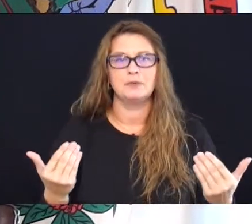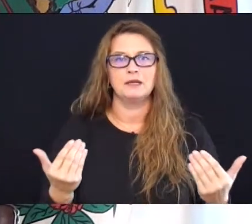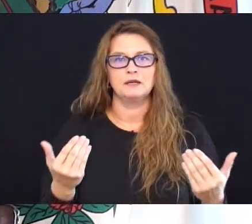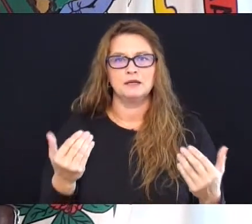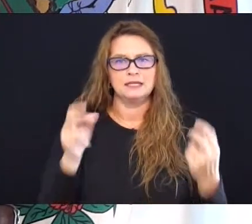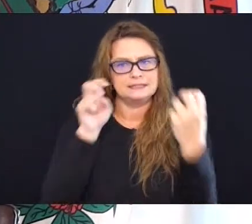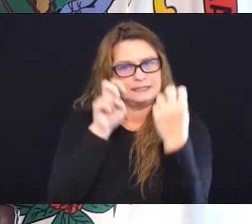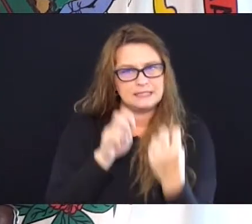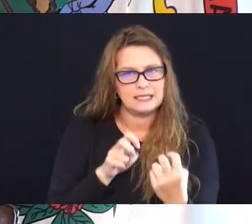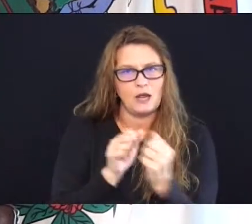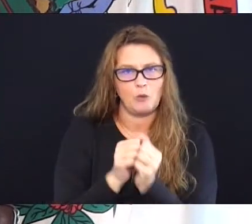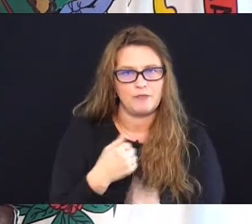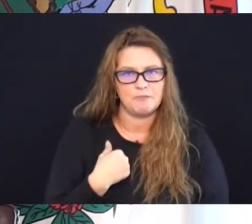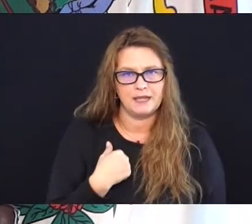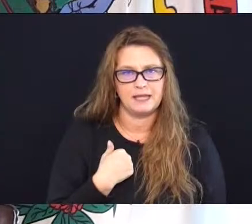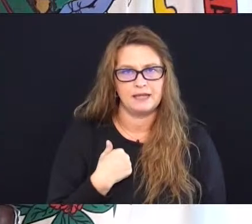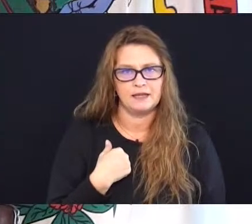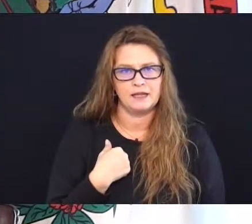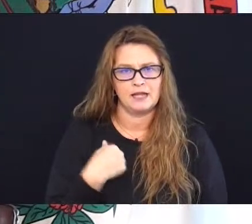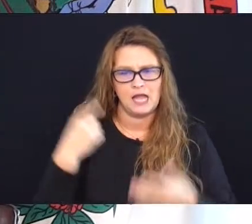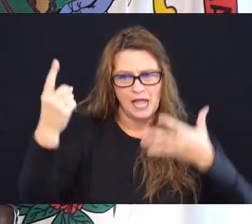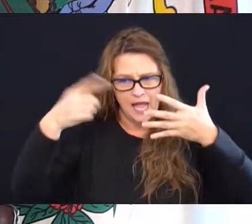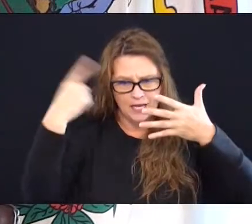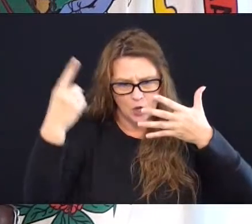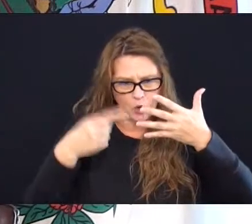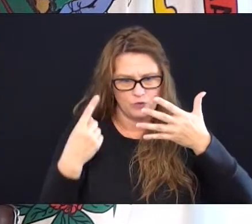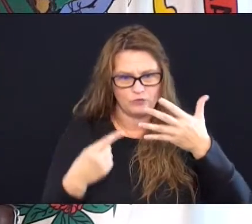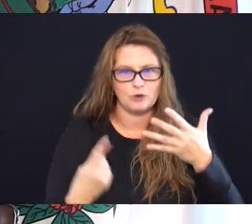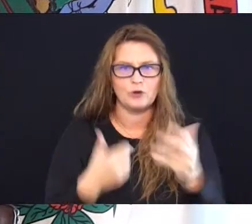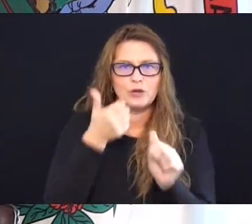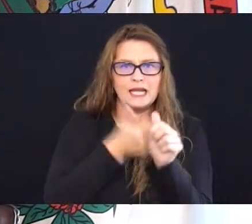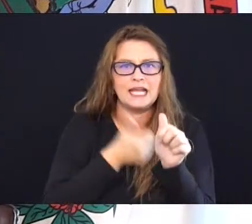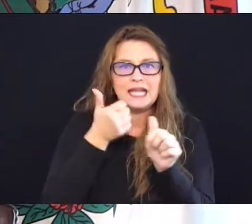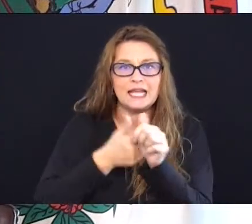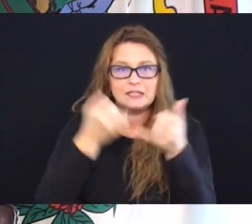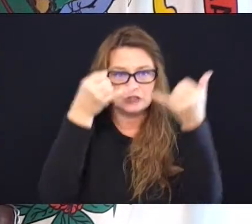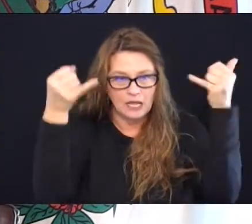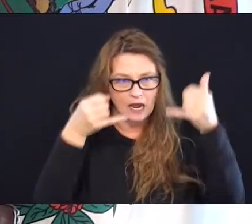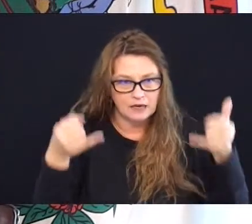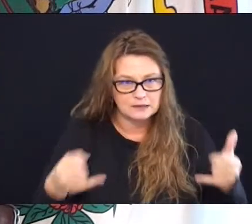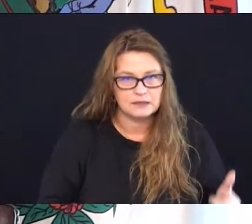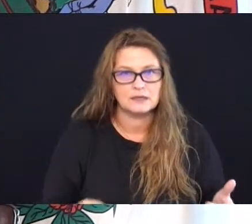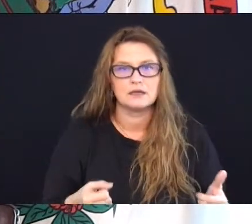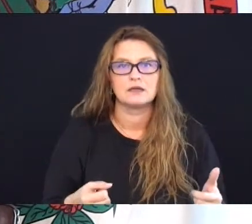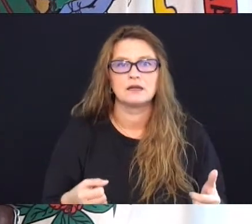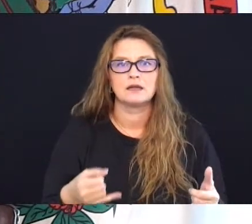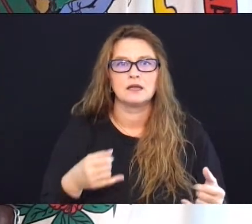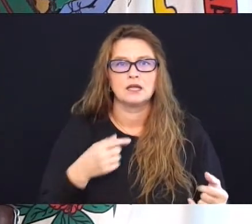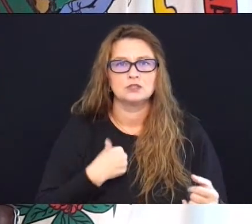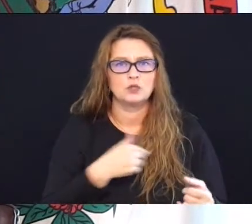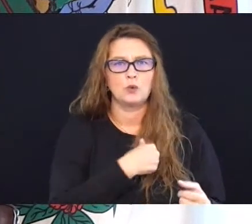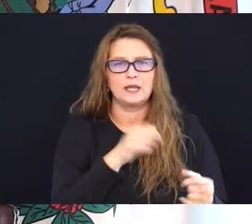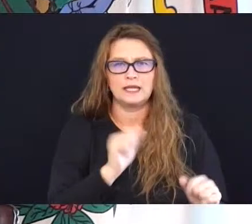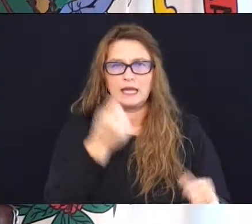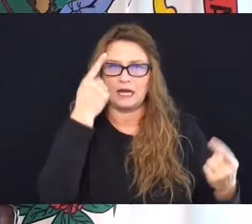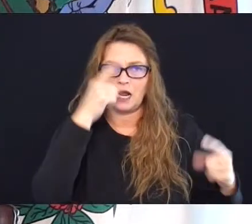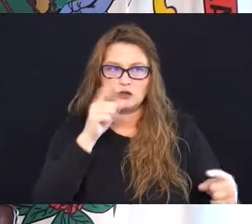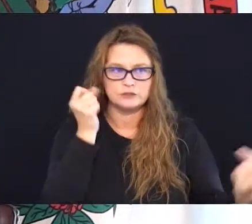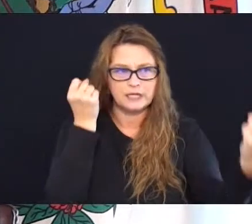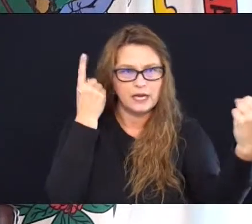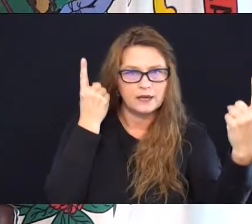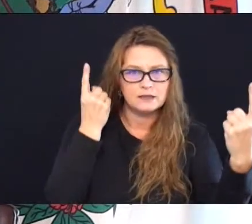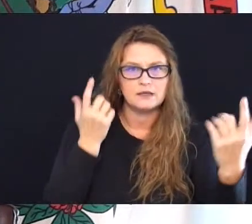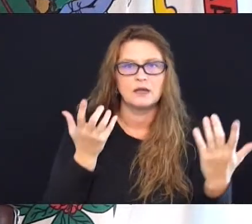sit down and let us go through every aspect of it, and then let us get on a glide path that is